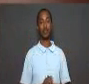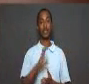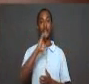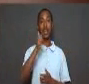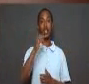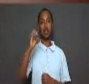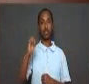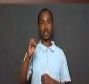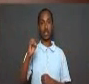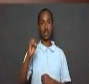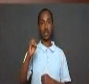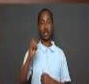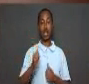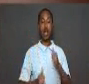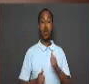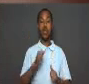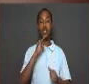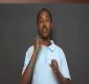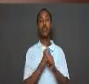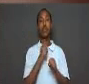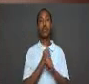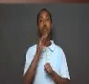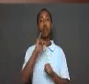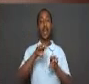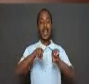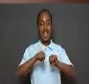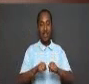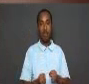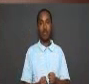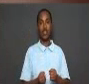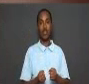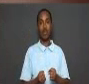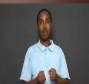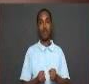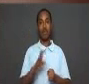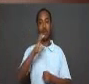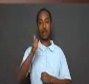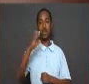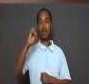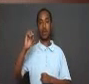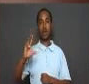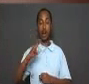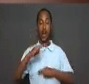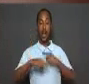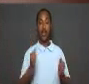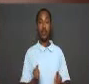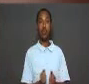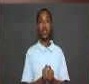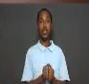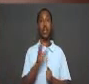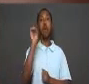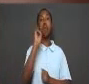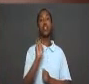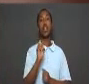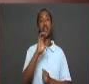Calcium oxide, which is formed by the decomposition of limestone, reacts with oxides